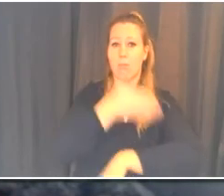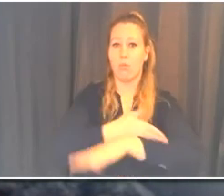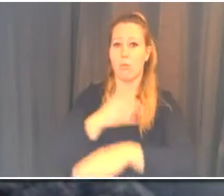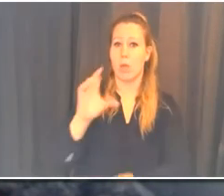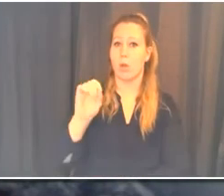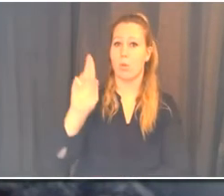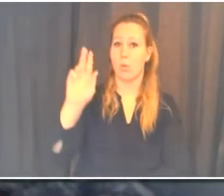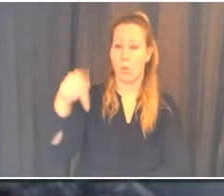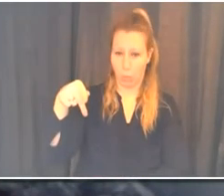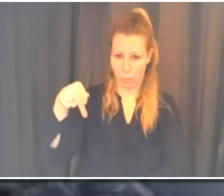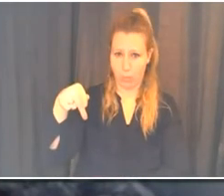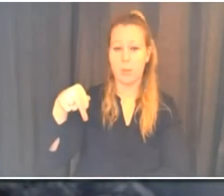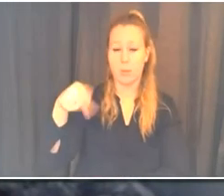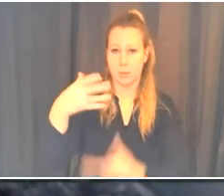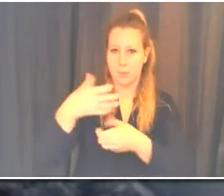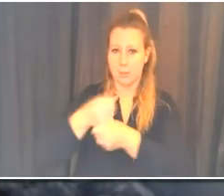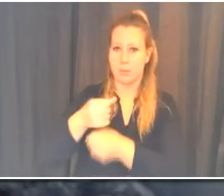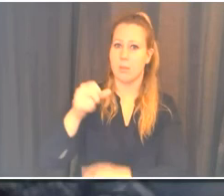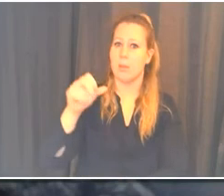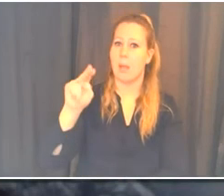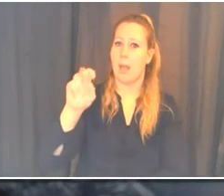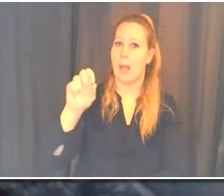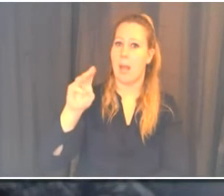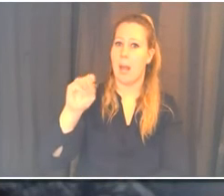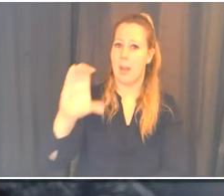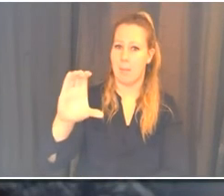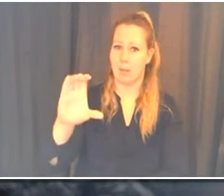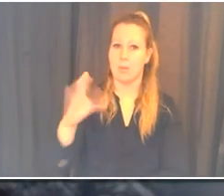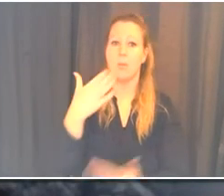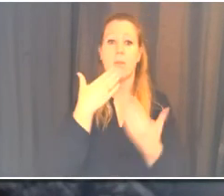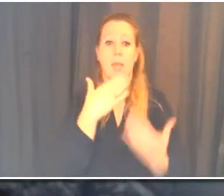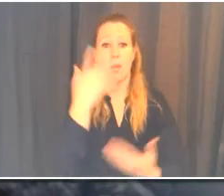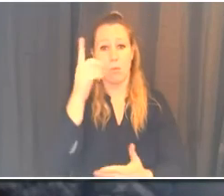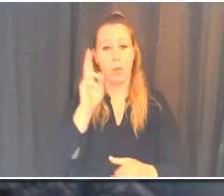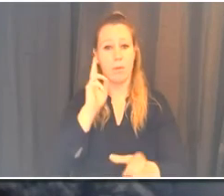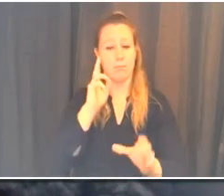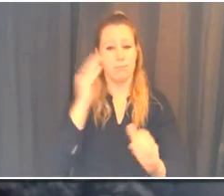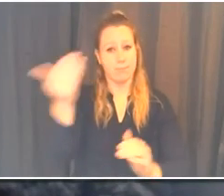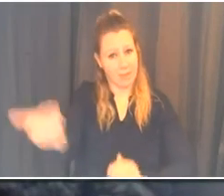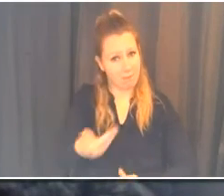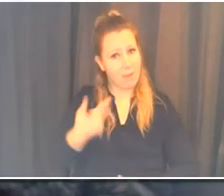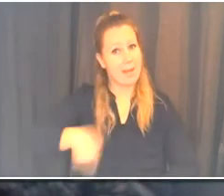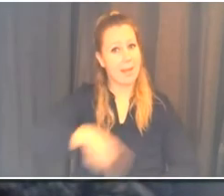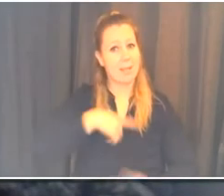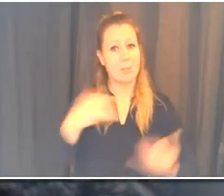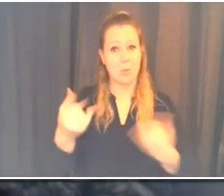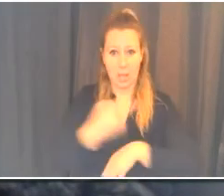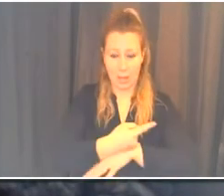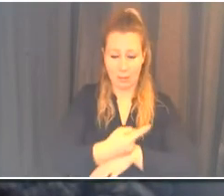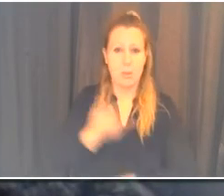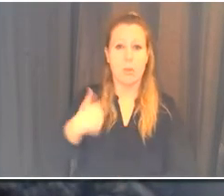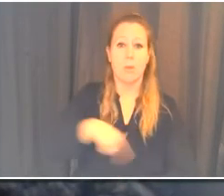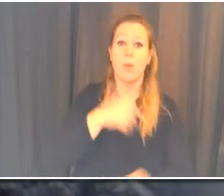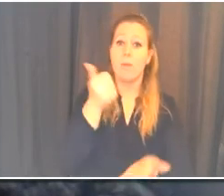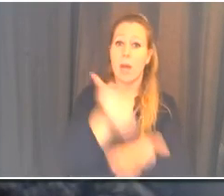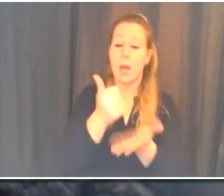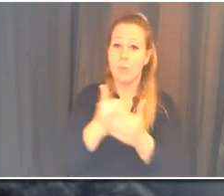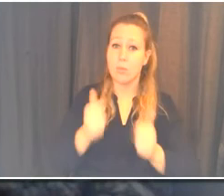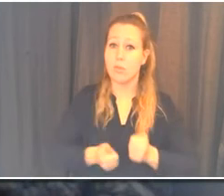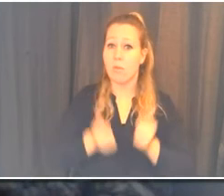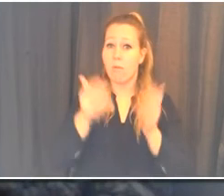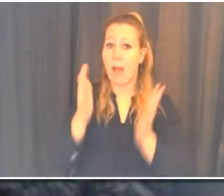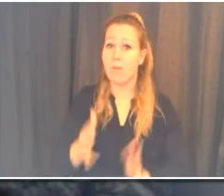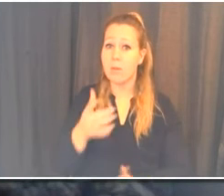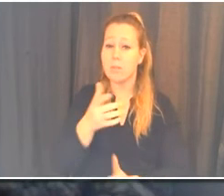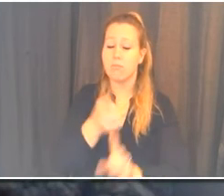primarily immigrant survivors of Latin America who live below the poverty line speak limited to no English and have deep fears due to immigration